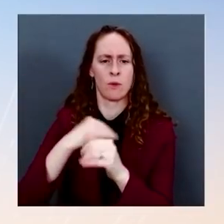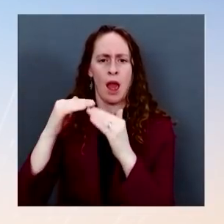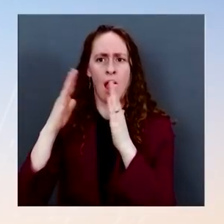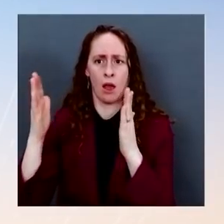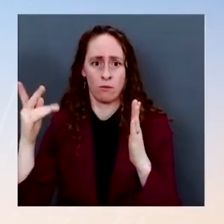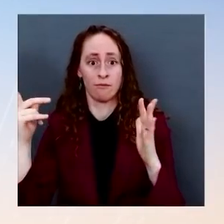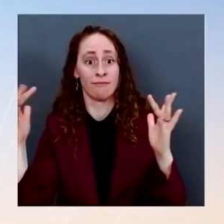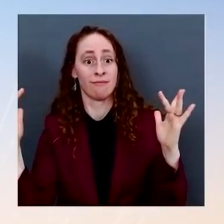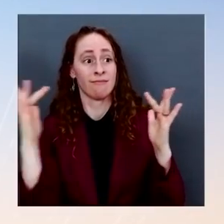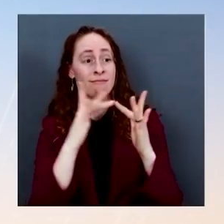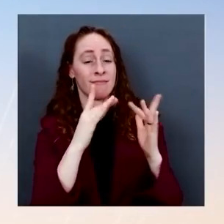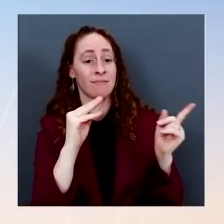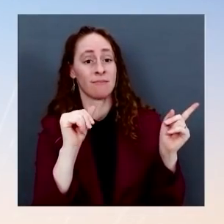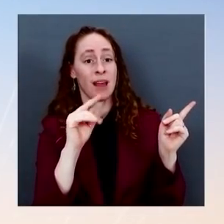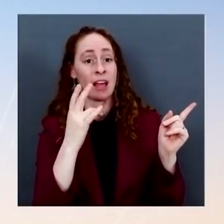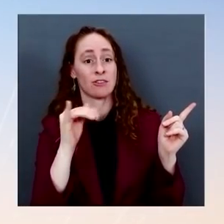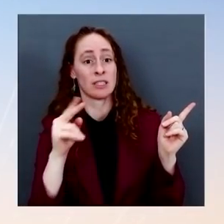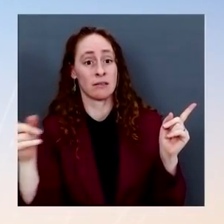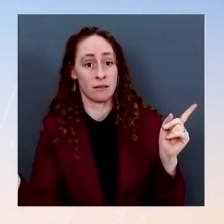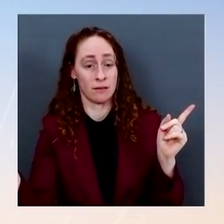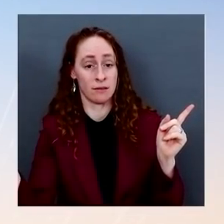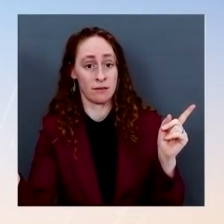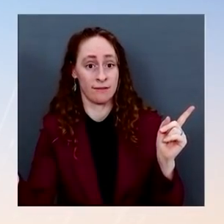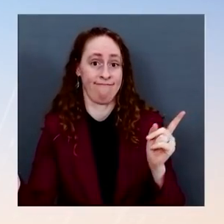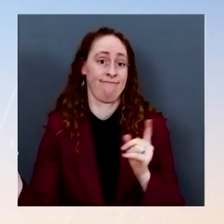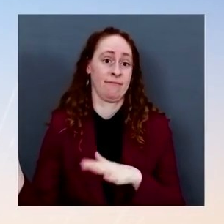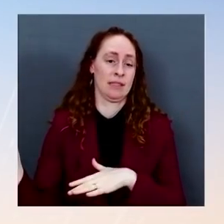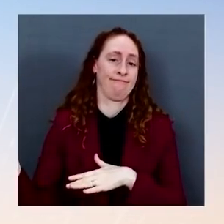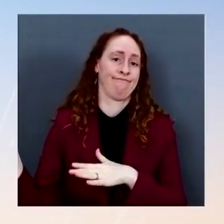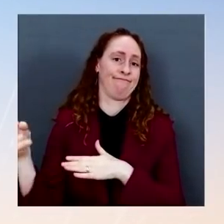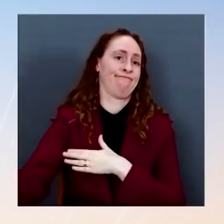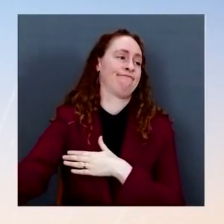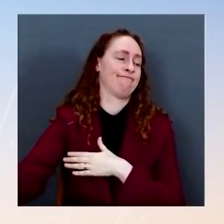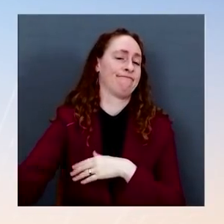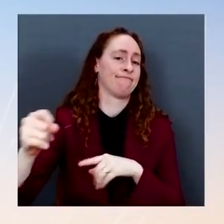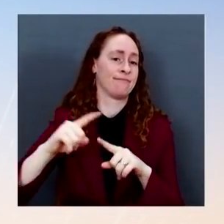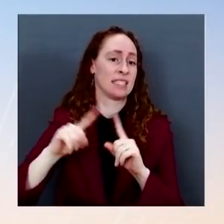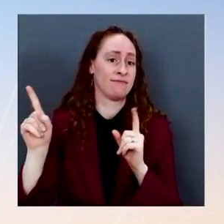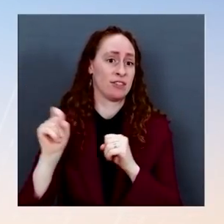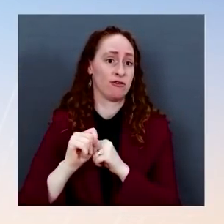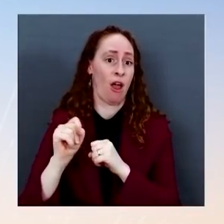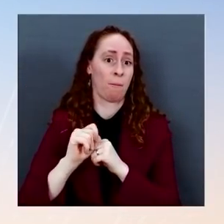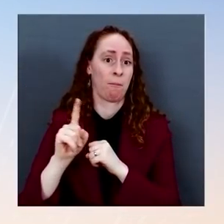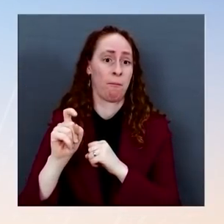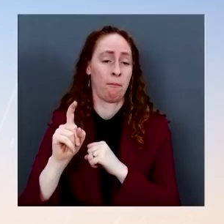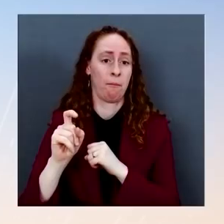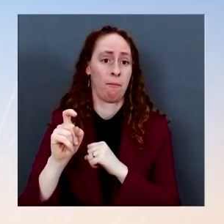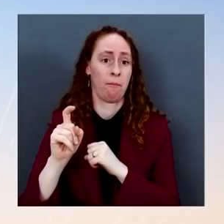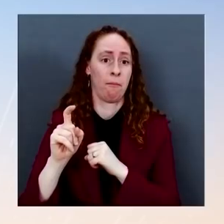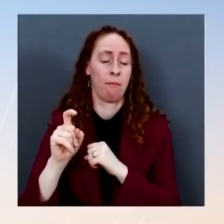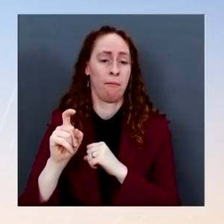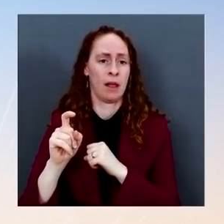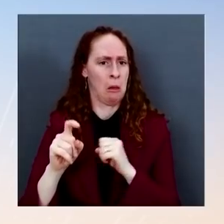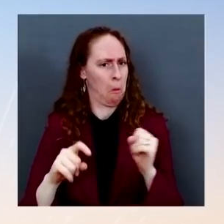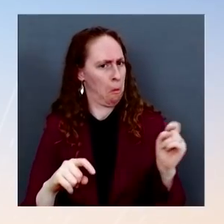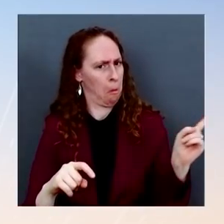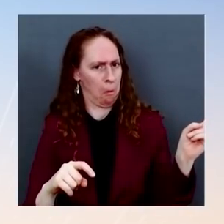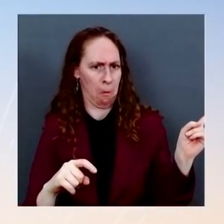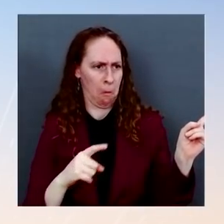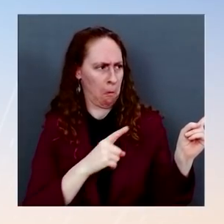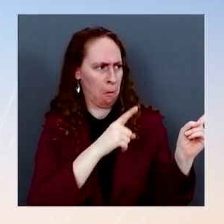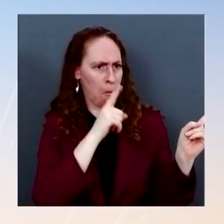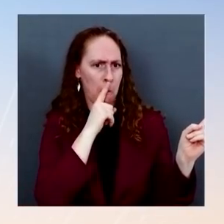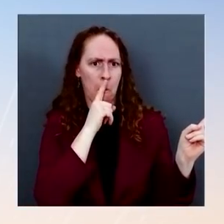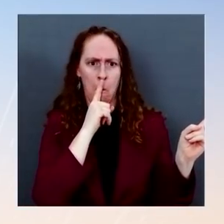coronavirus, last week I asked President Biden on the lawn about 800,000 American deaths. When I asked him why he hadn't done more to press China